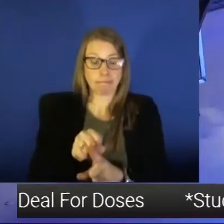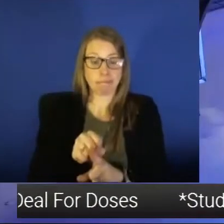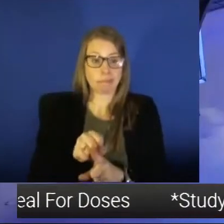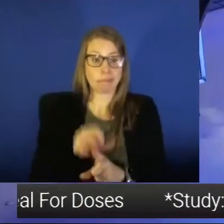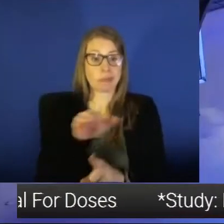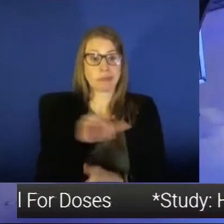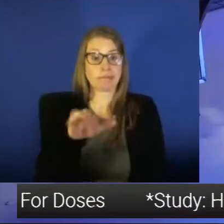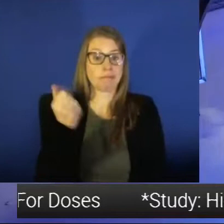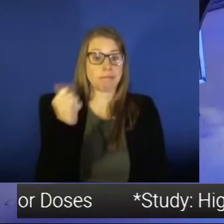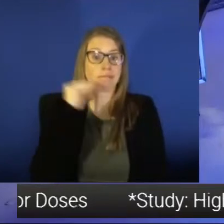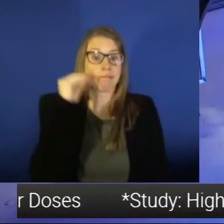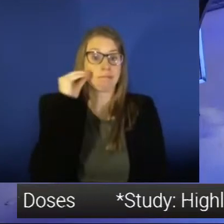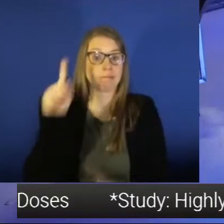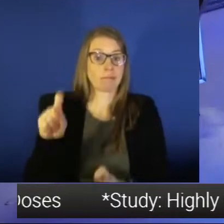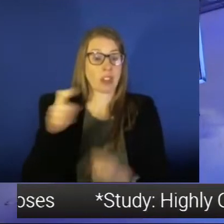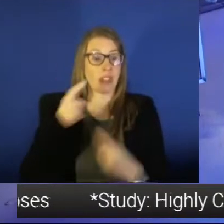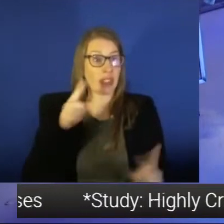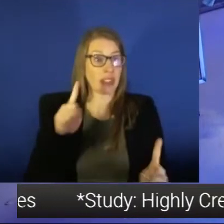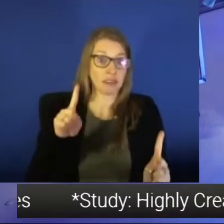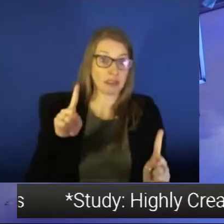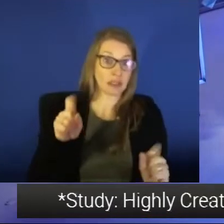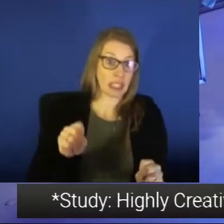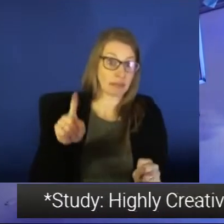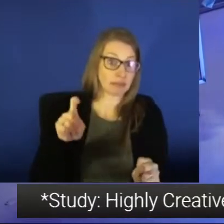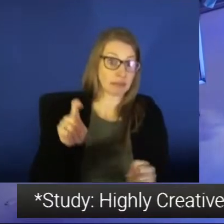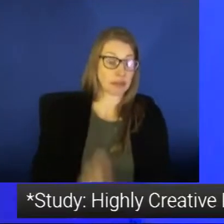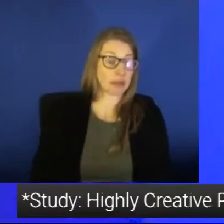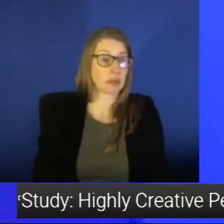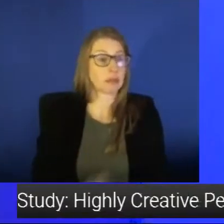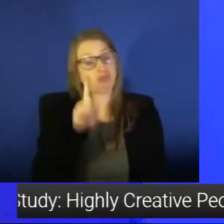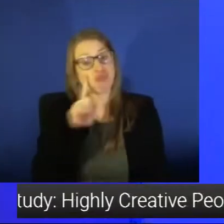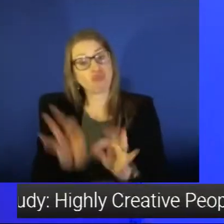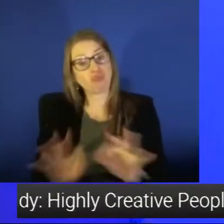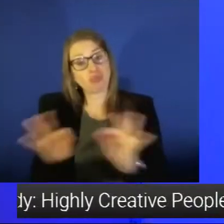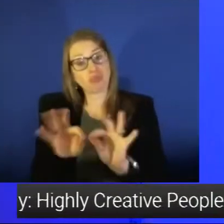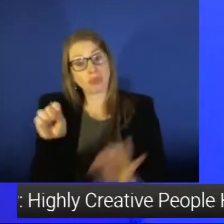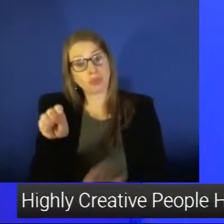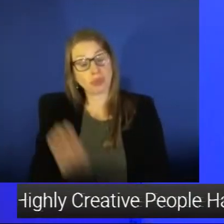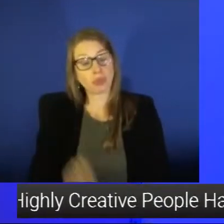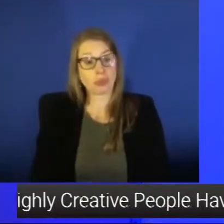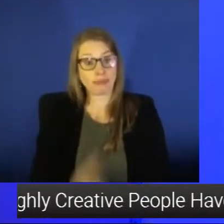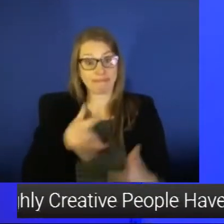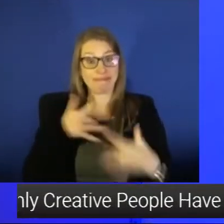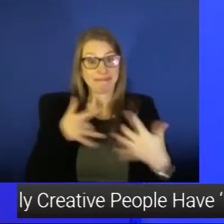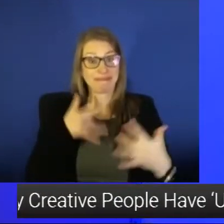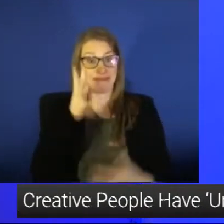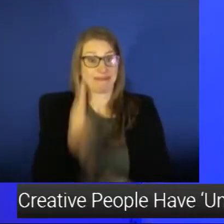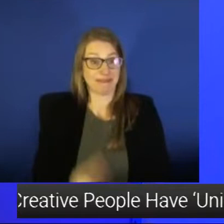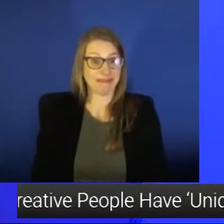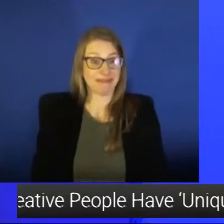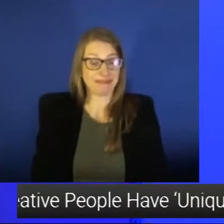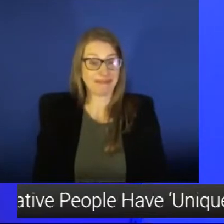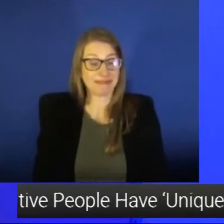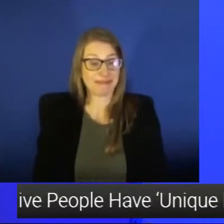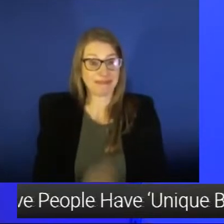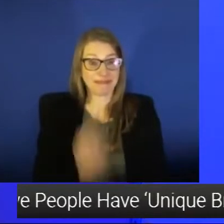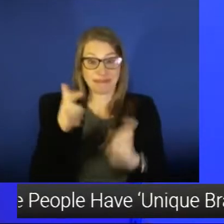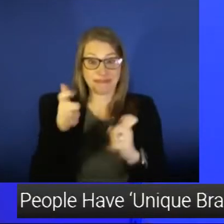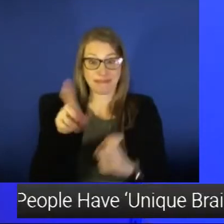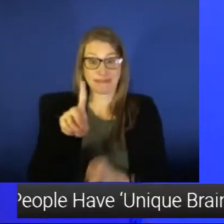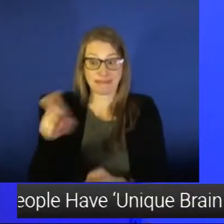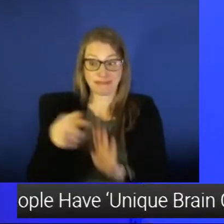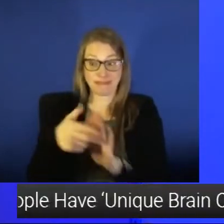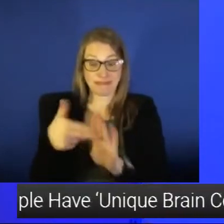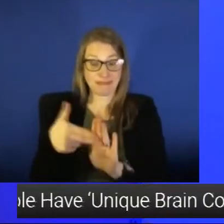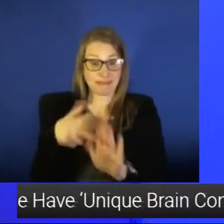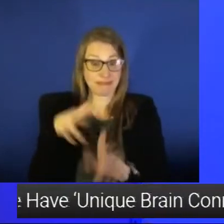how effective could this be? Well, I think it's important, and it'd be exciting. I mean, it's a quick diagnosis. You can stay home